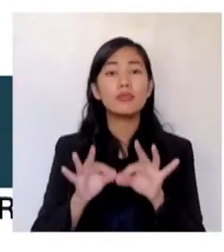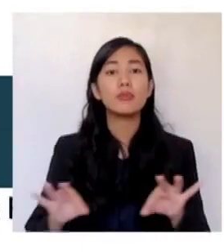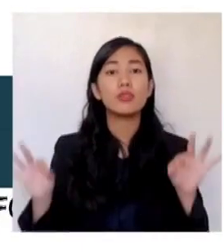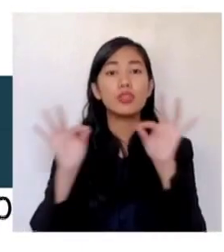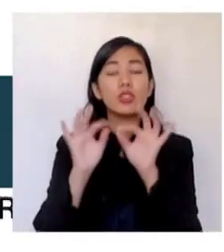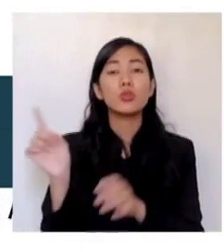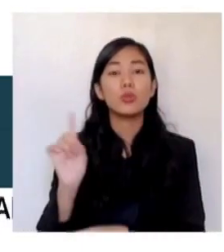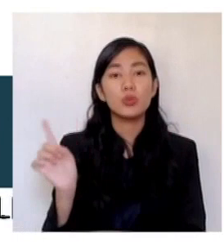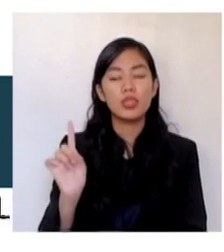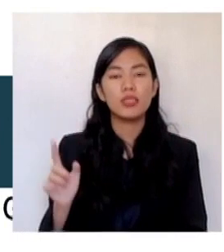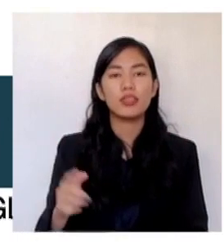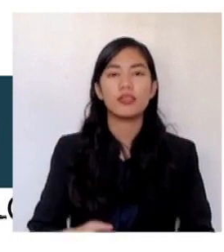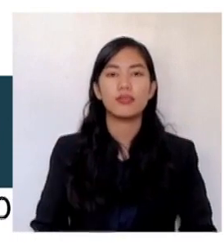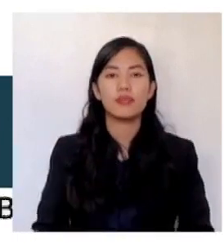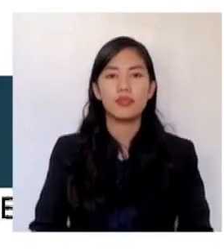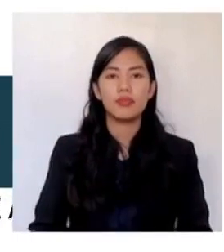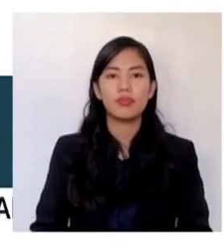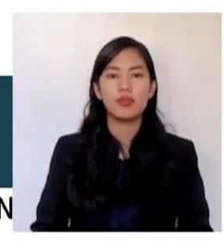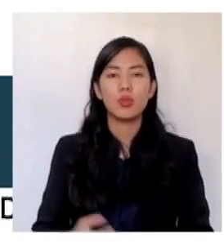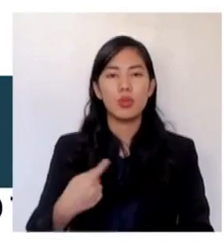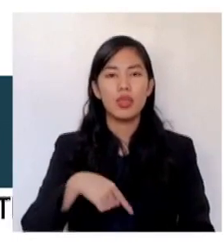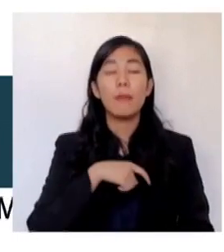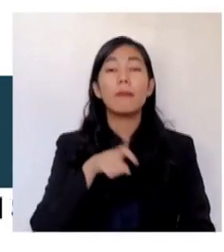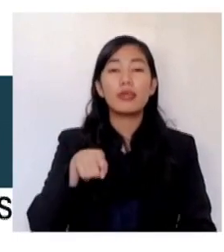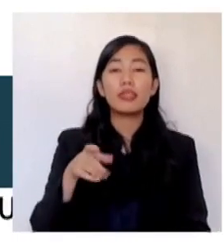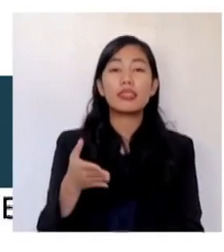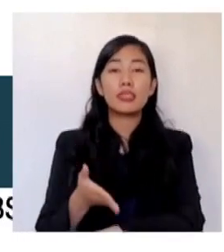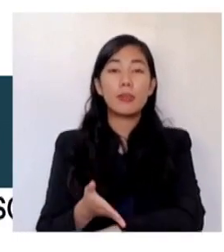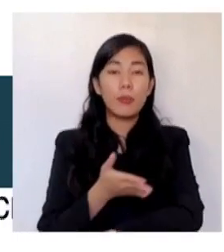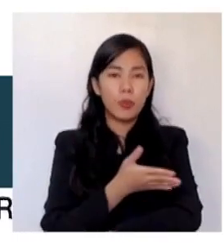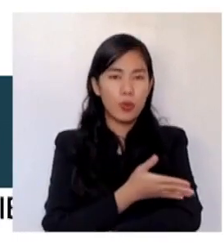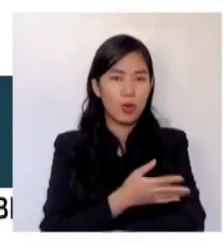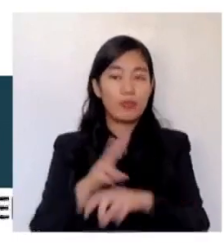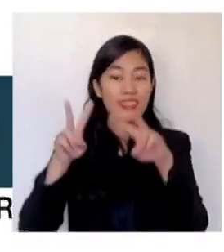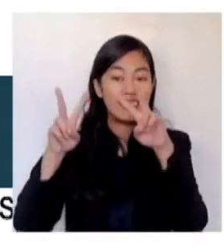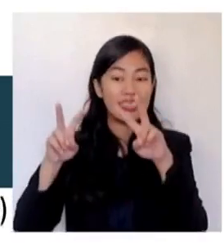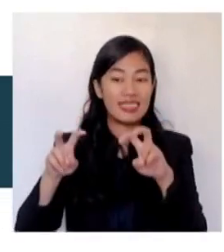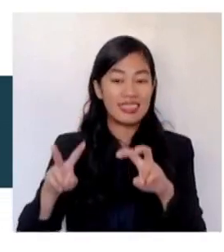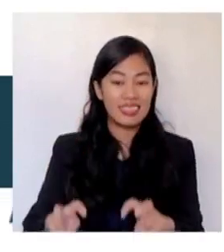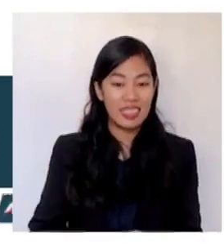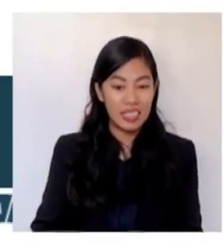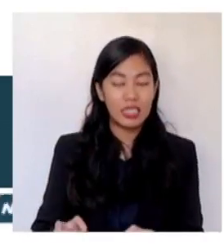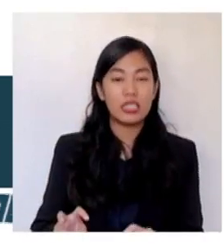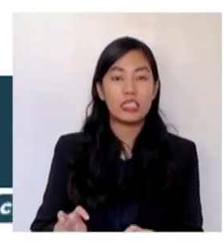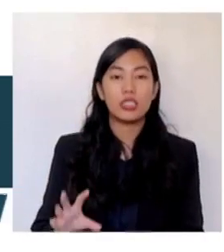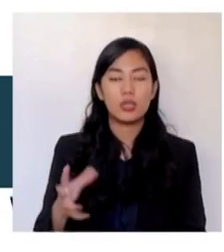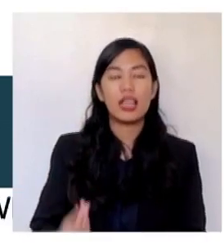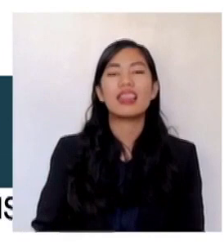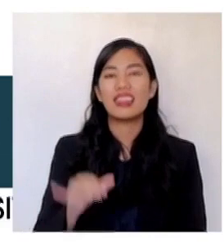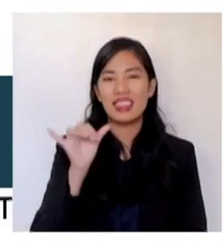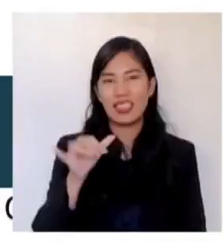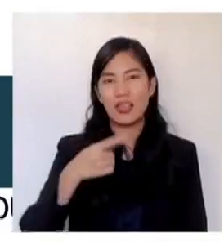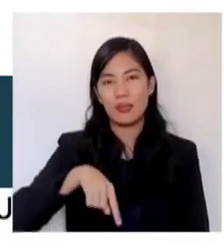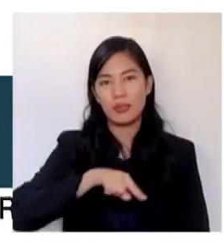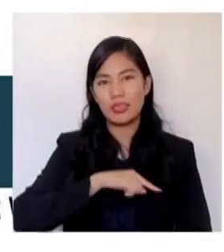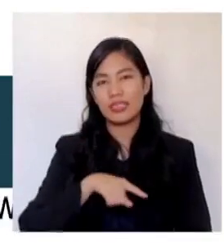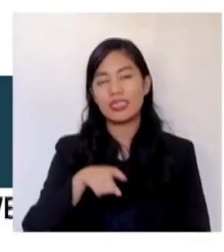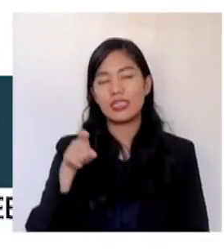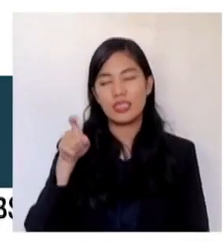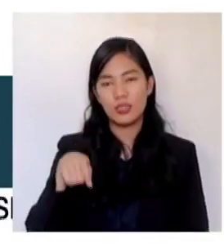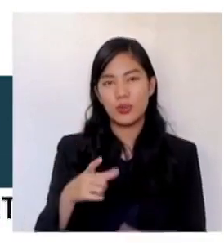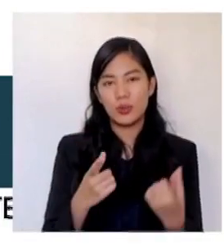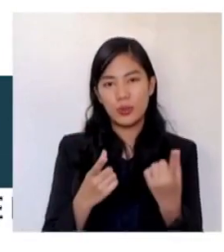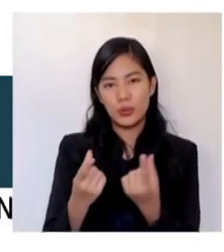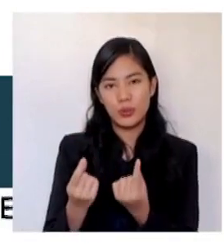on everything that we already have and doing it properly is what we need to do. So I